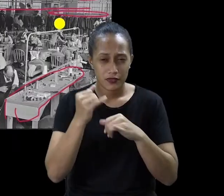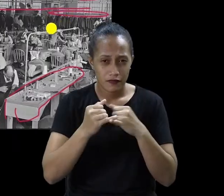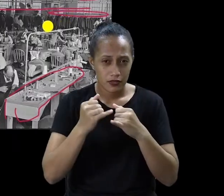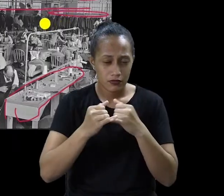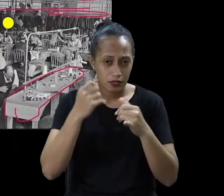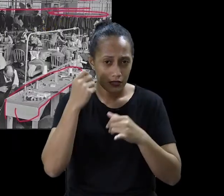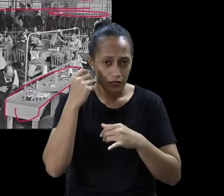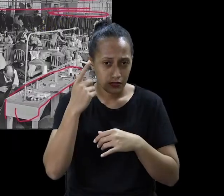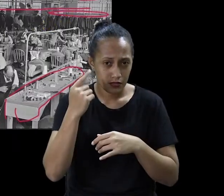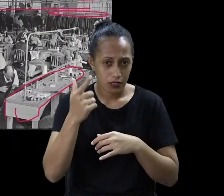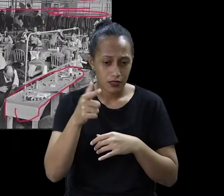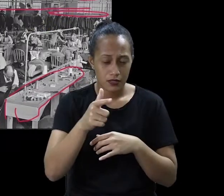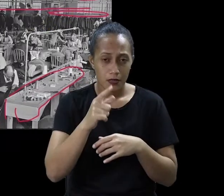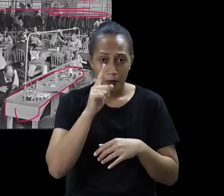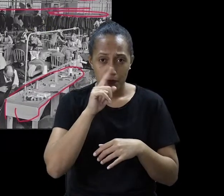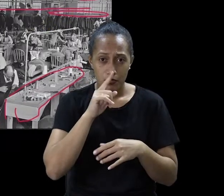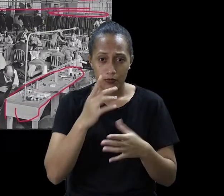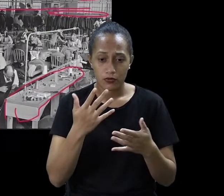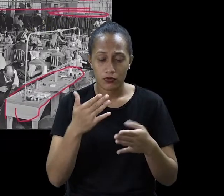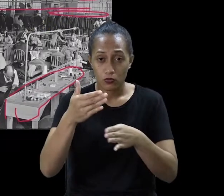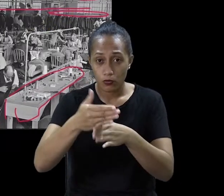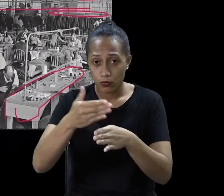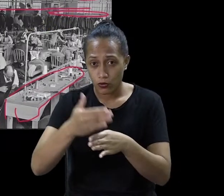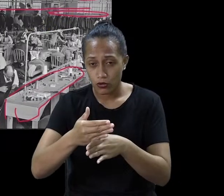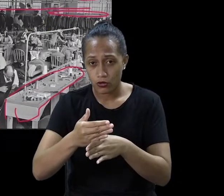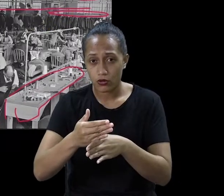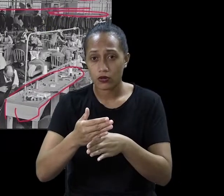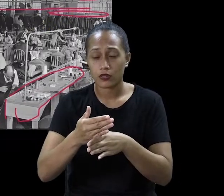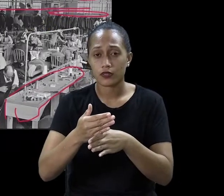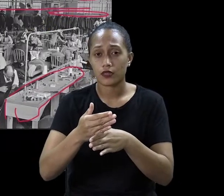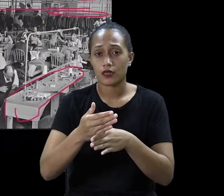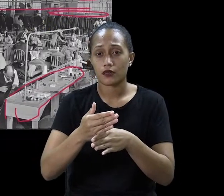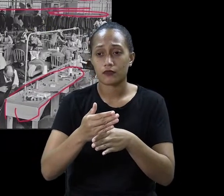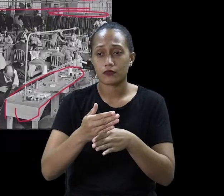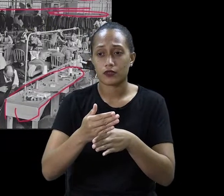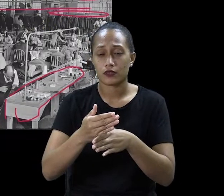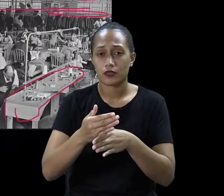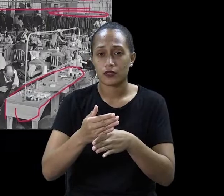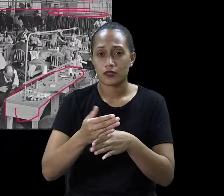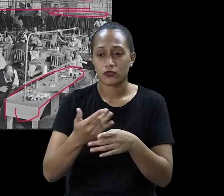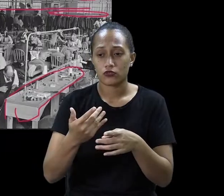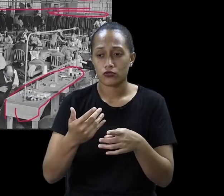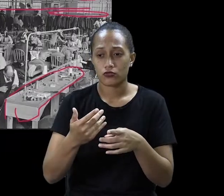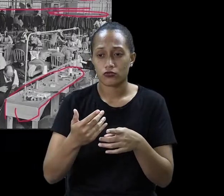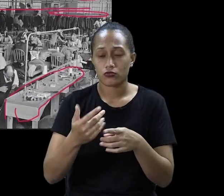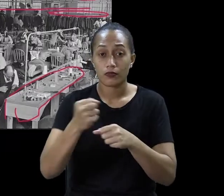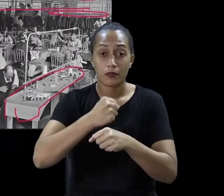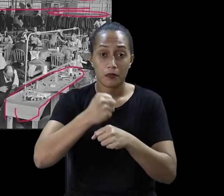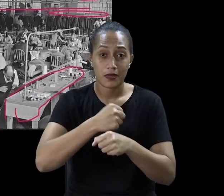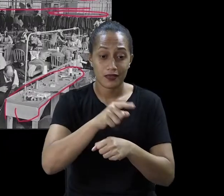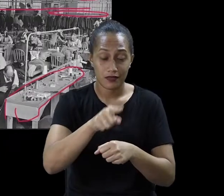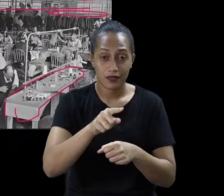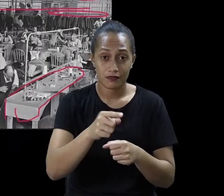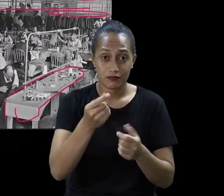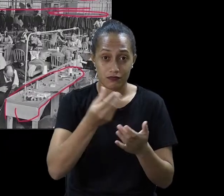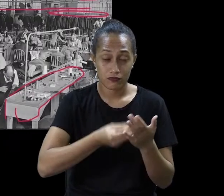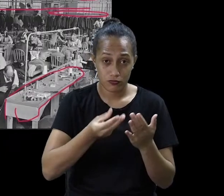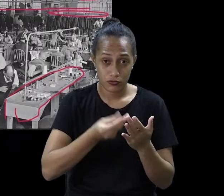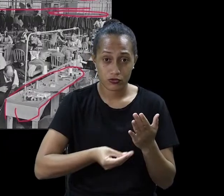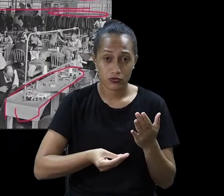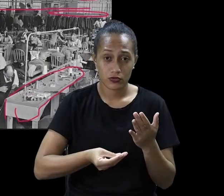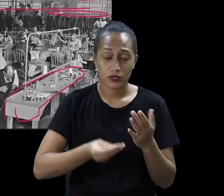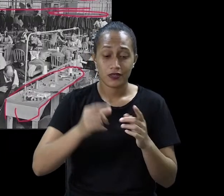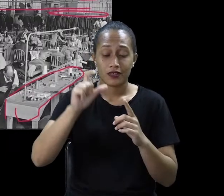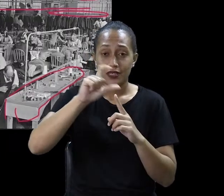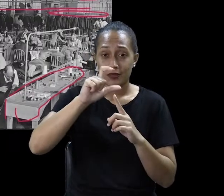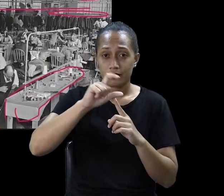it, that is capital. In this farm example, the capital would be the buildings. These were constructed so that